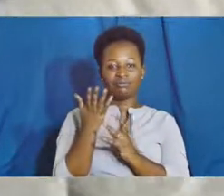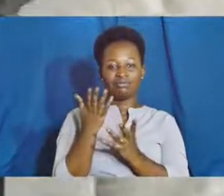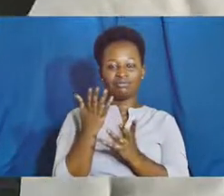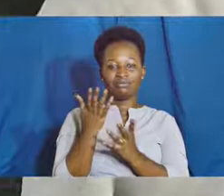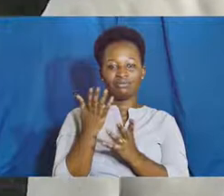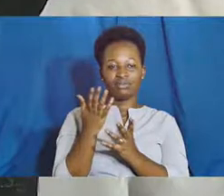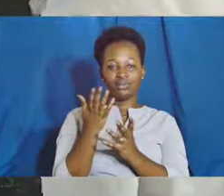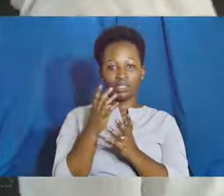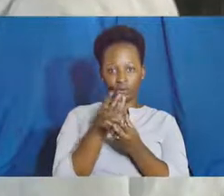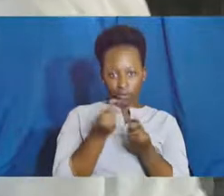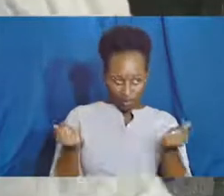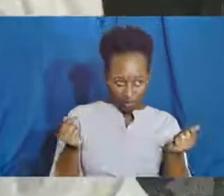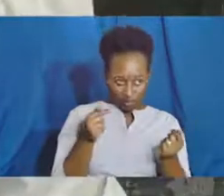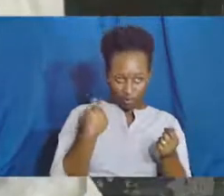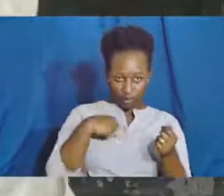did you solve that?